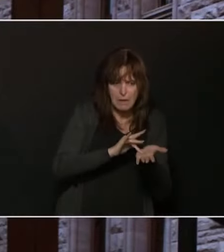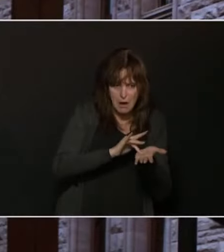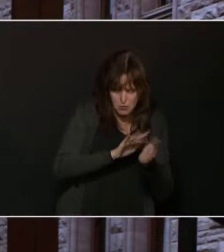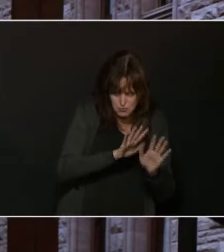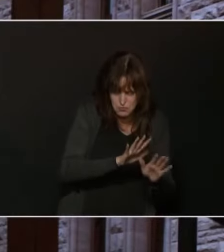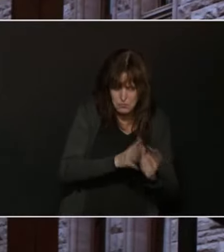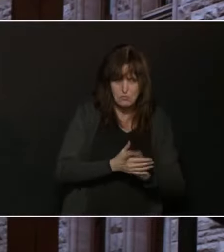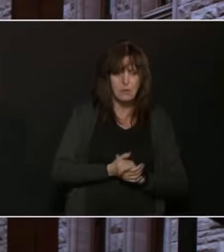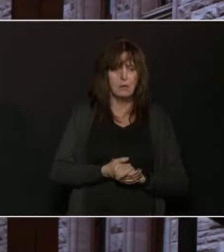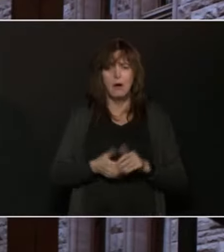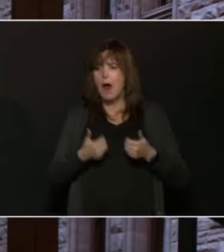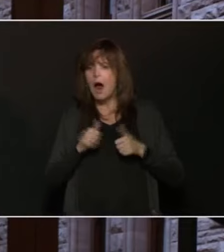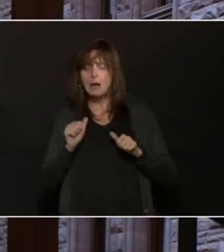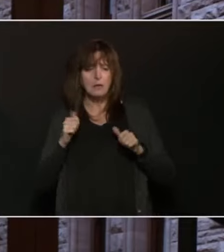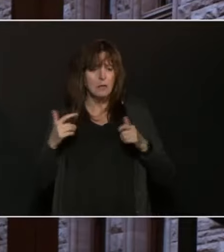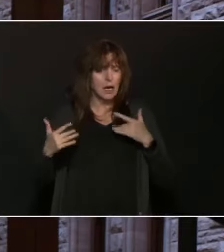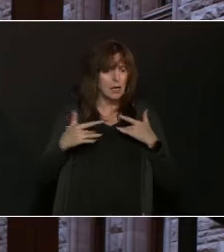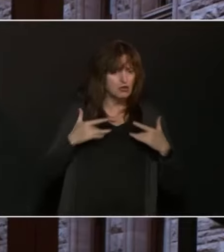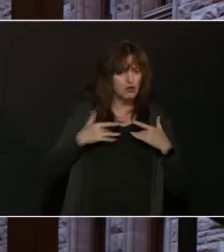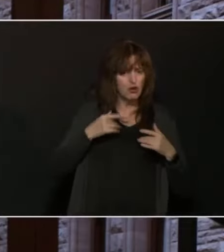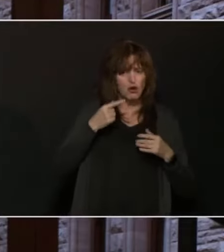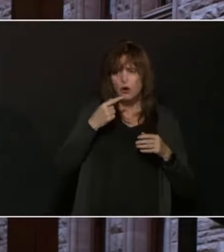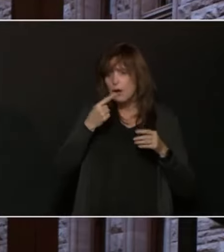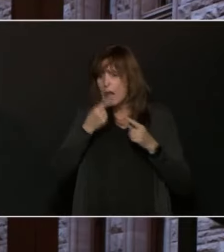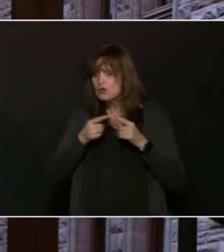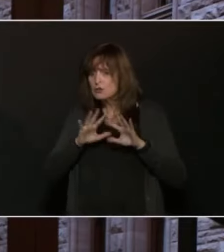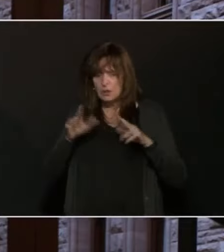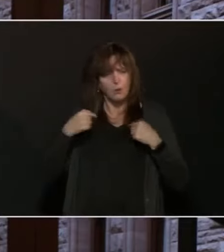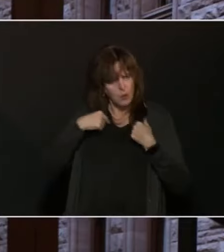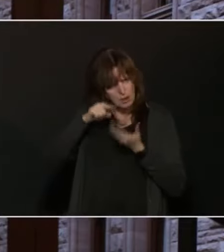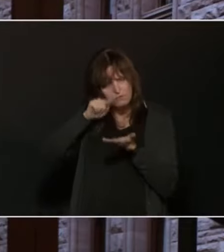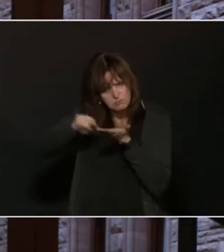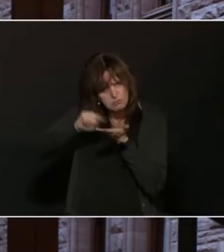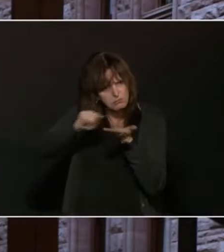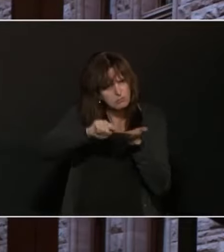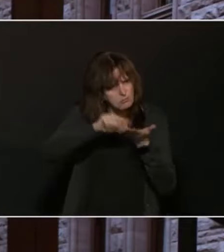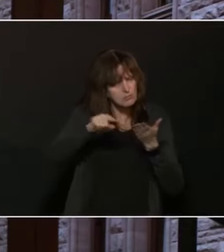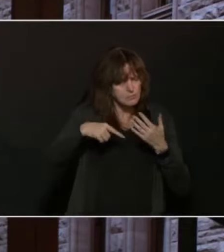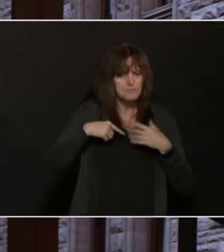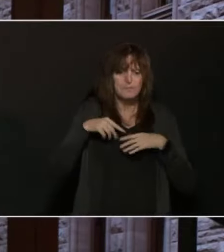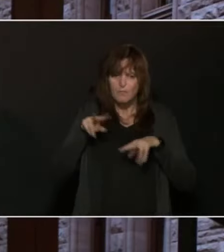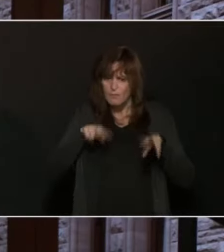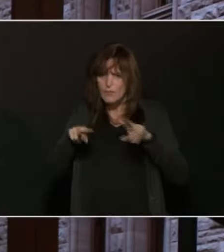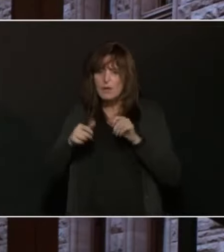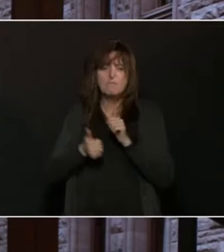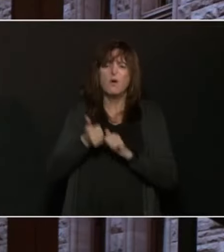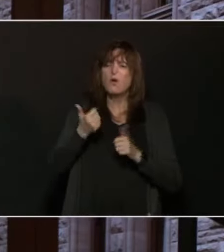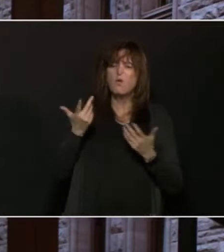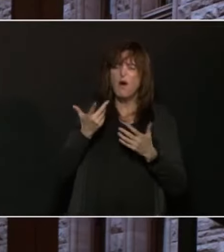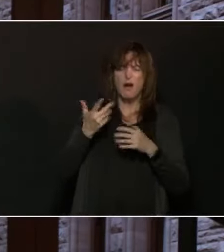and assessed to whether it is related to that. Most events are allergic skin reactions in there.